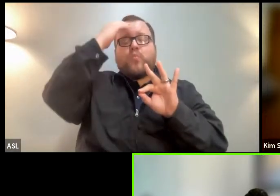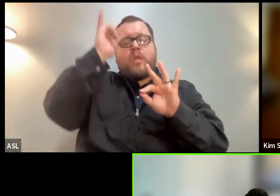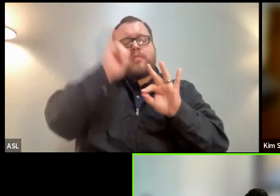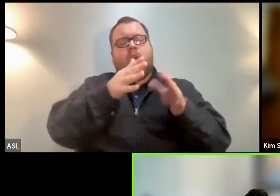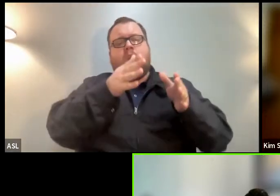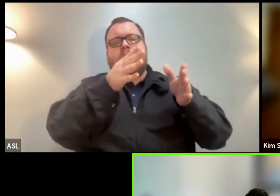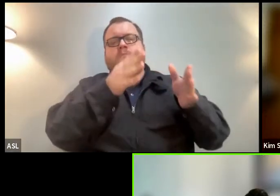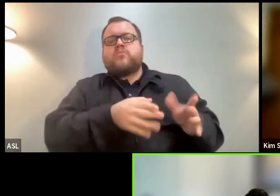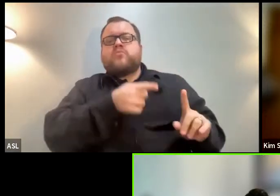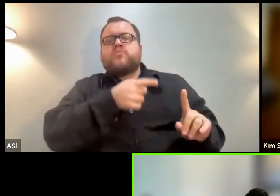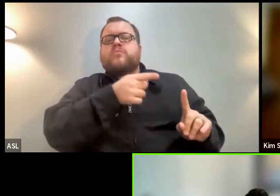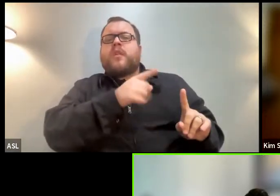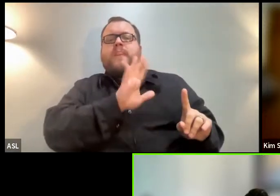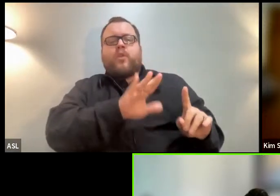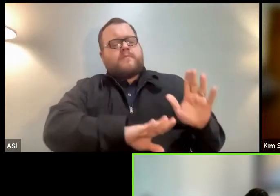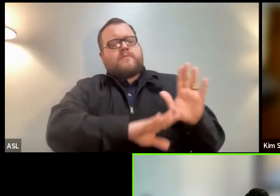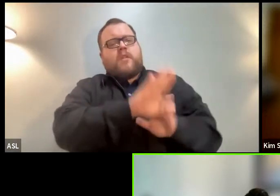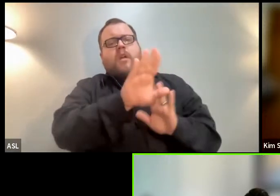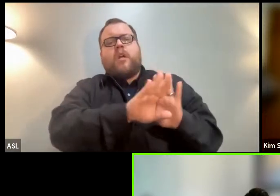client is developmentally.